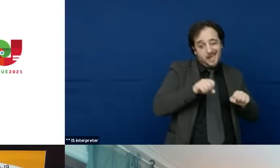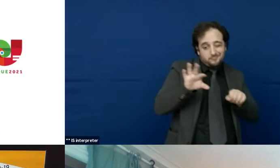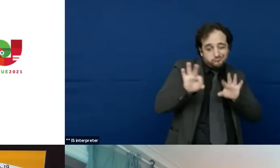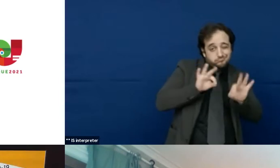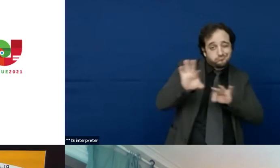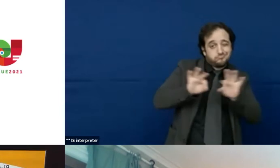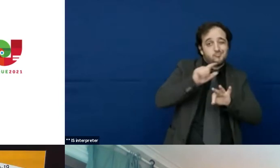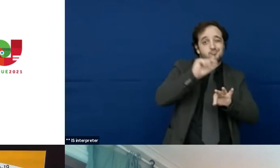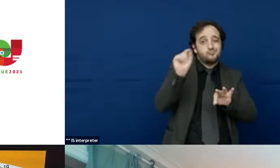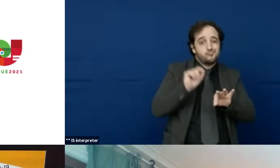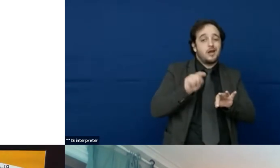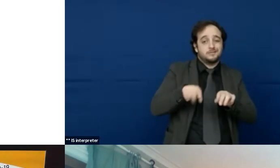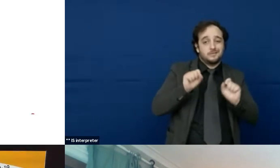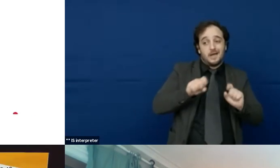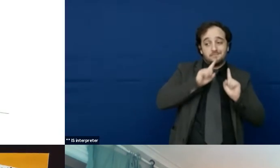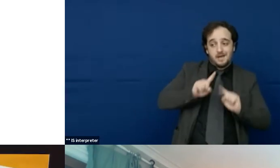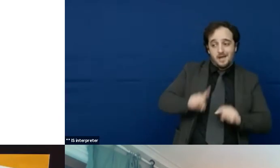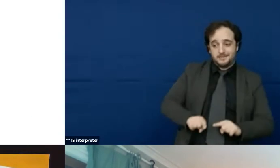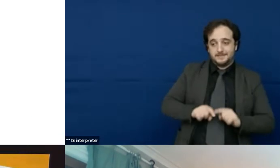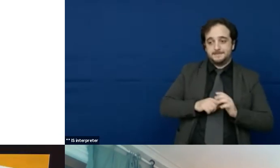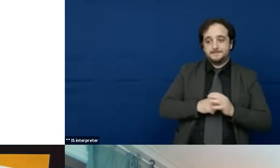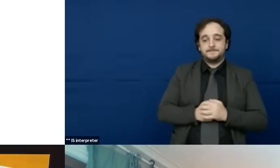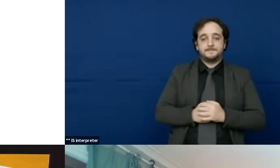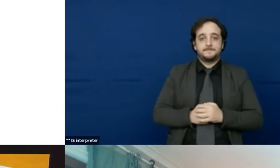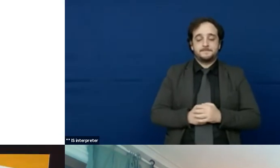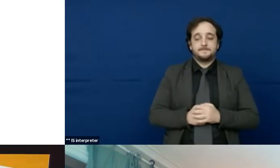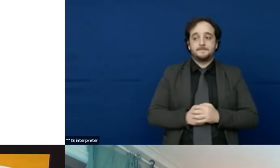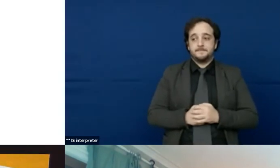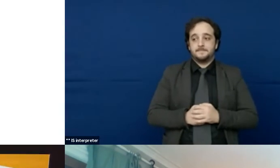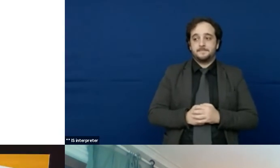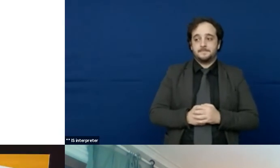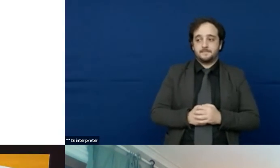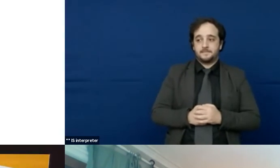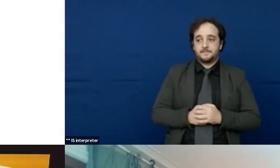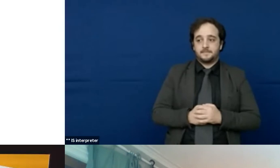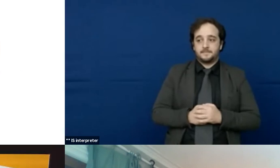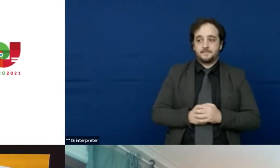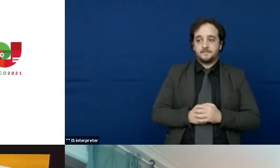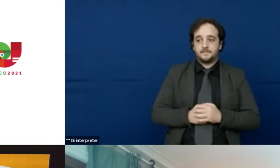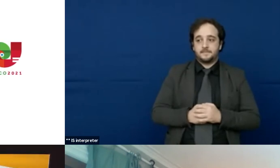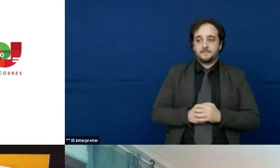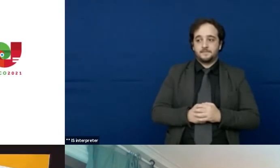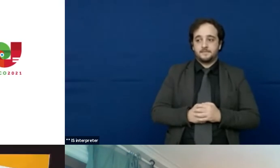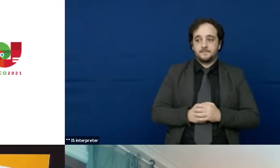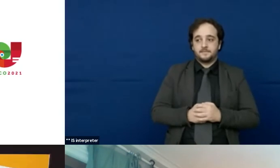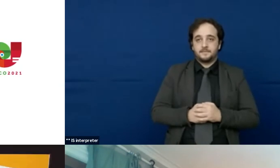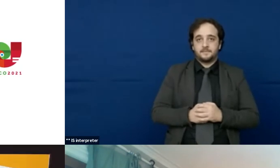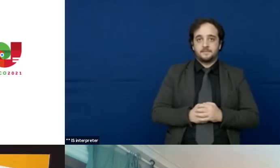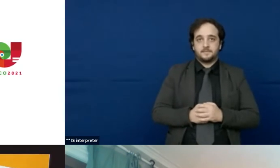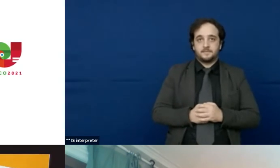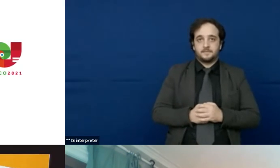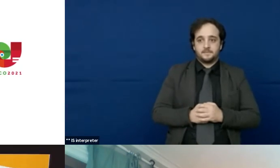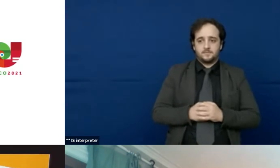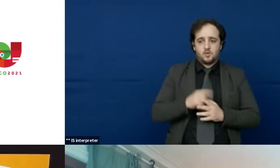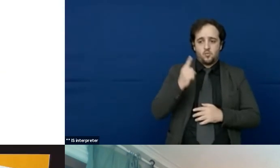is, how can we include social innovations into the strategies to address violence against women